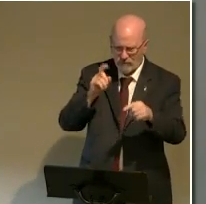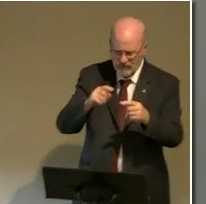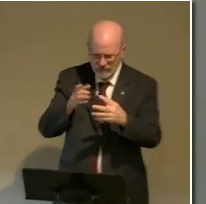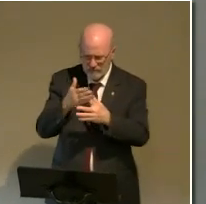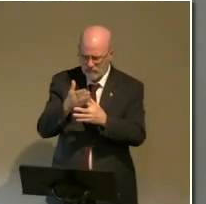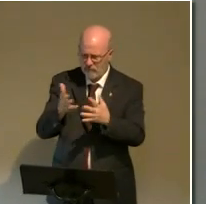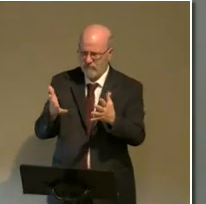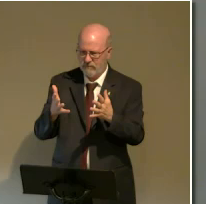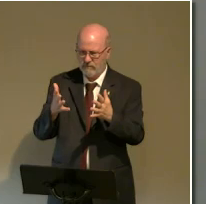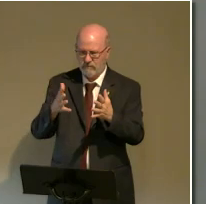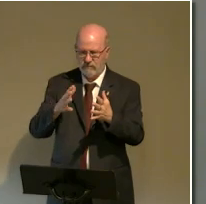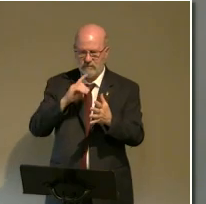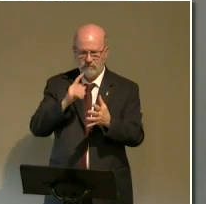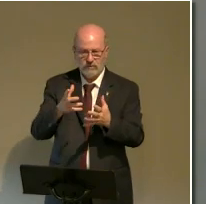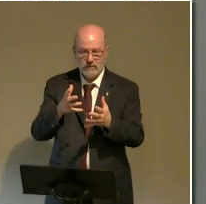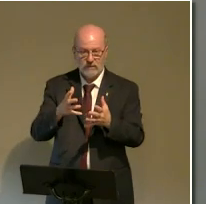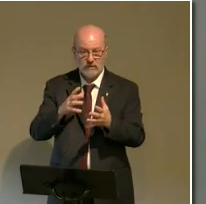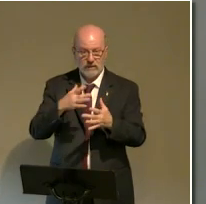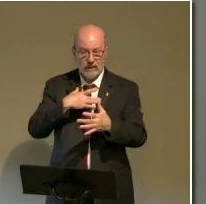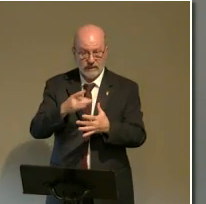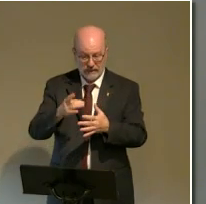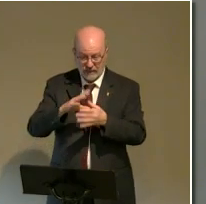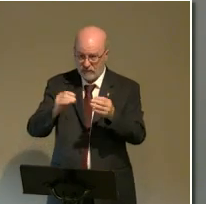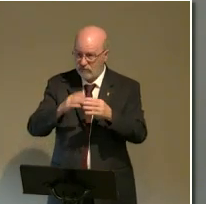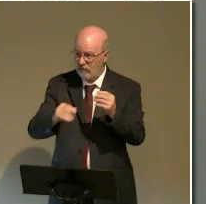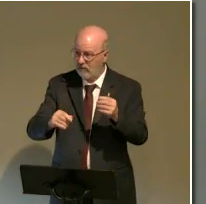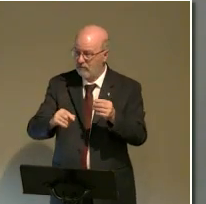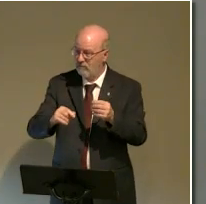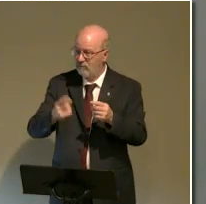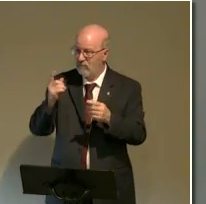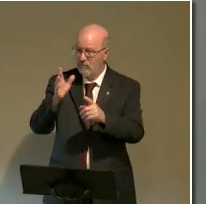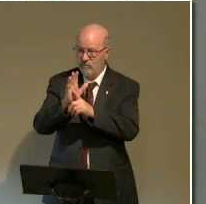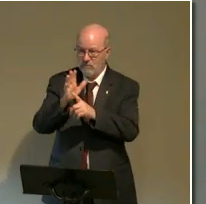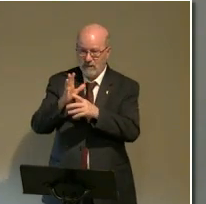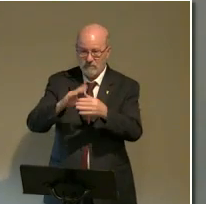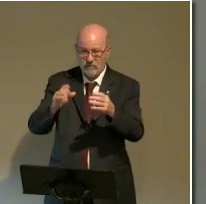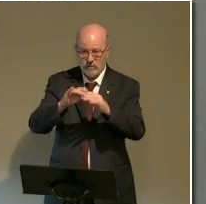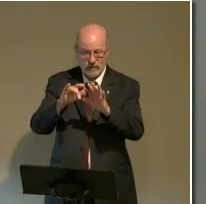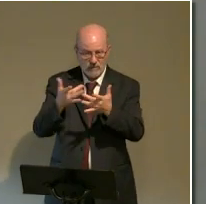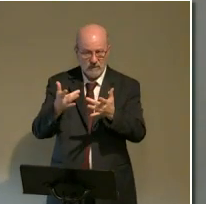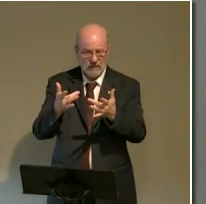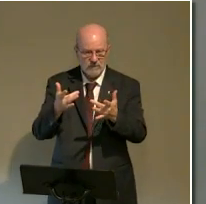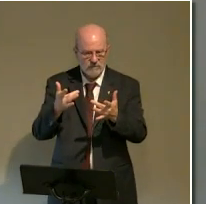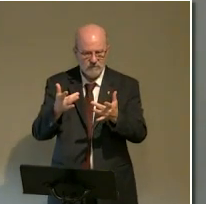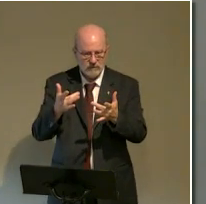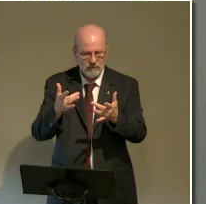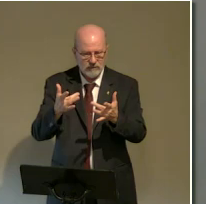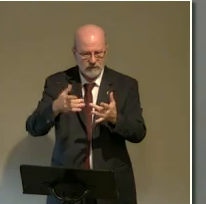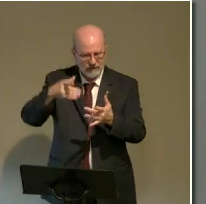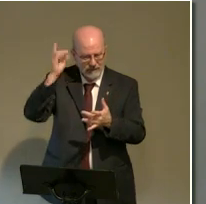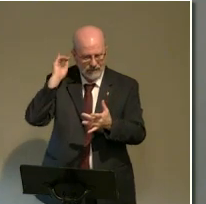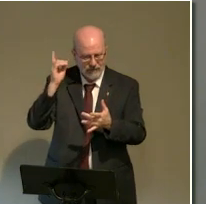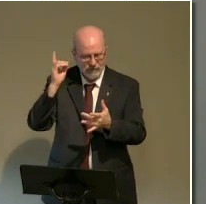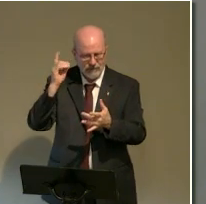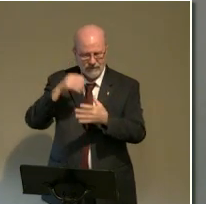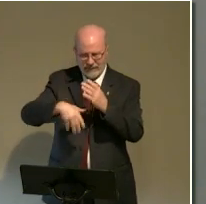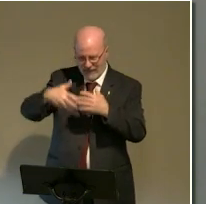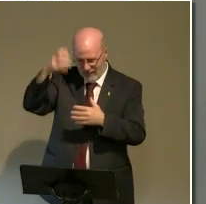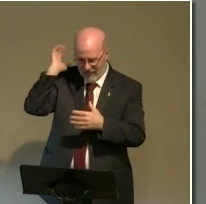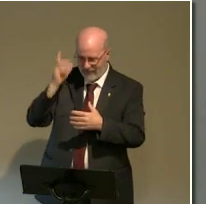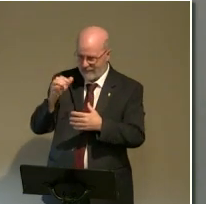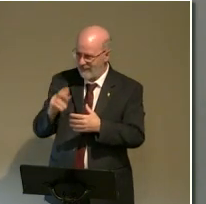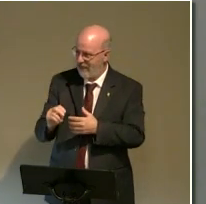between. I really, really like this story. This is one of the most popular stories in the Bible, obviously. Daniel and the lion's